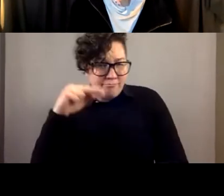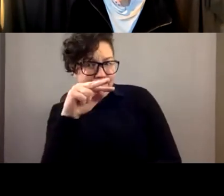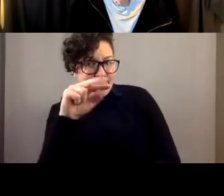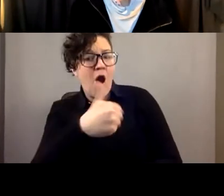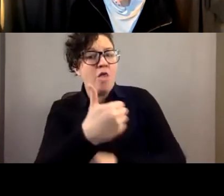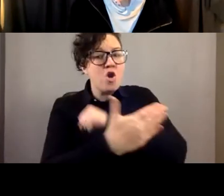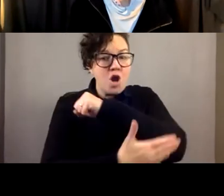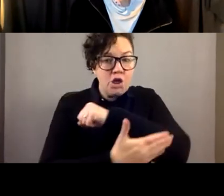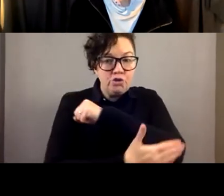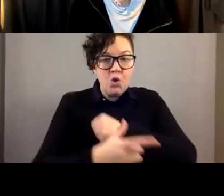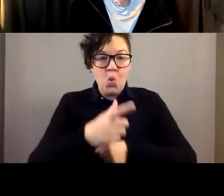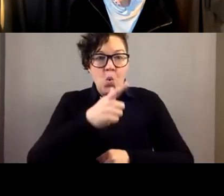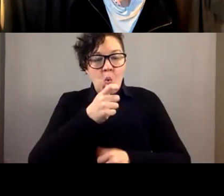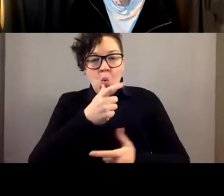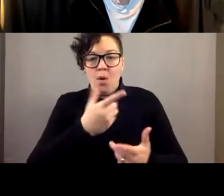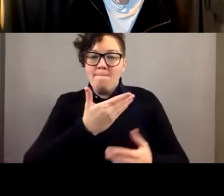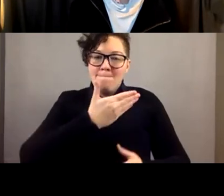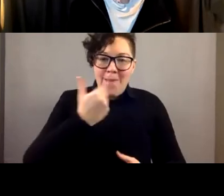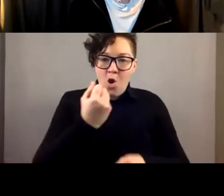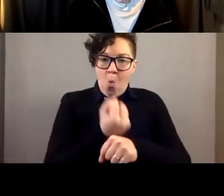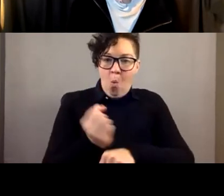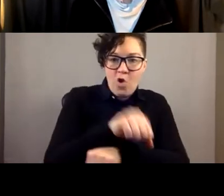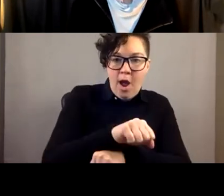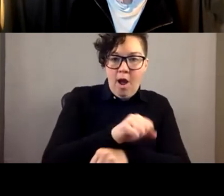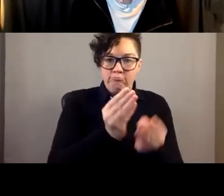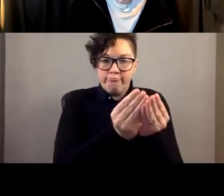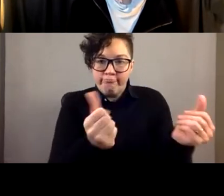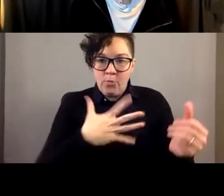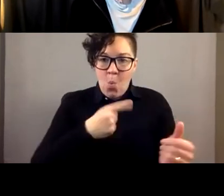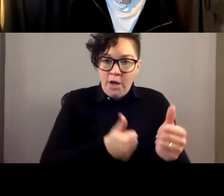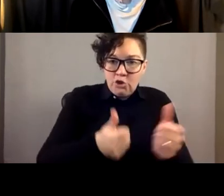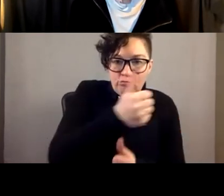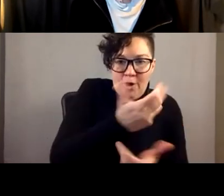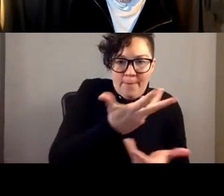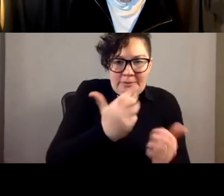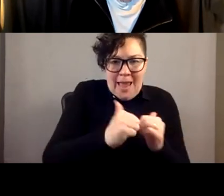a better job with white supremacy? If so, what lessons are those?